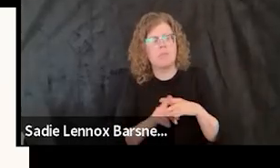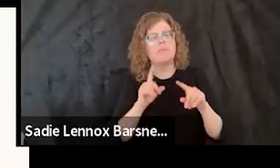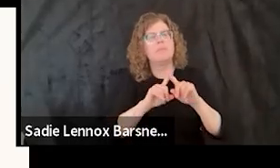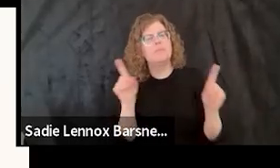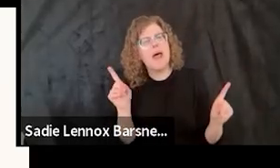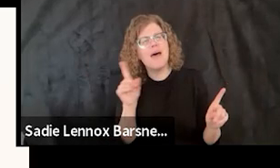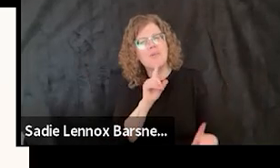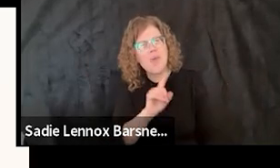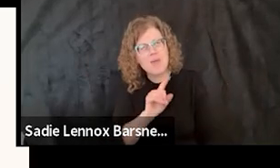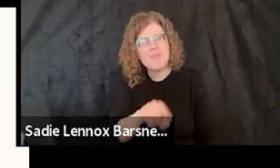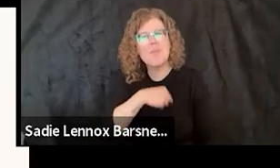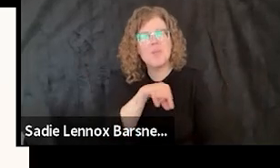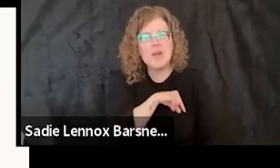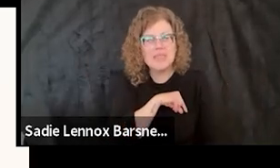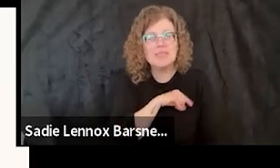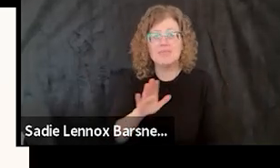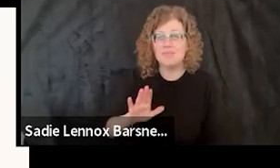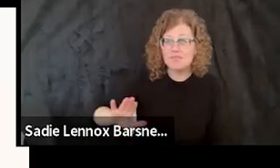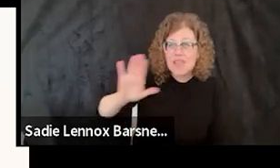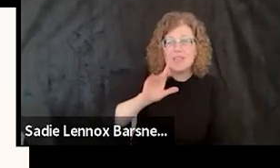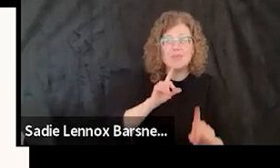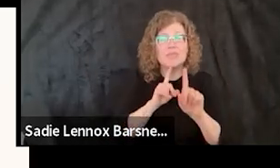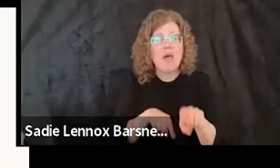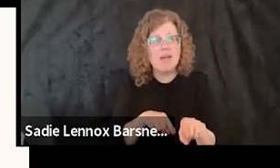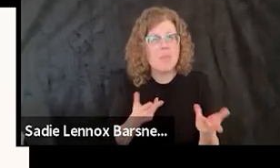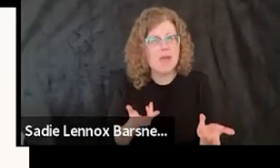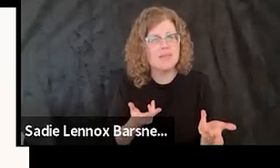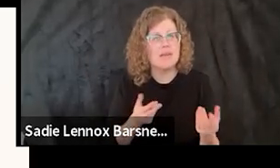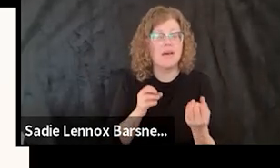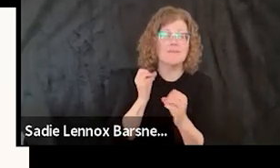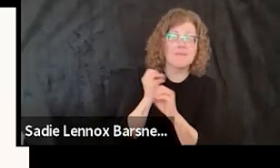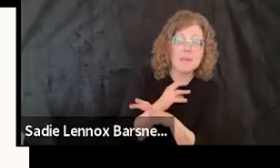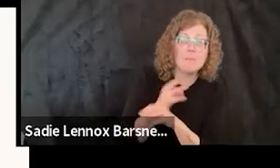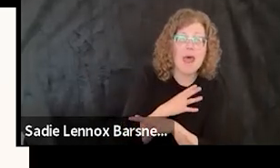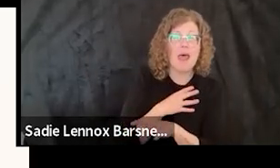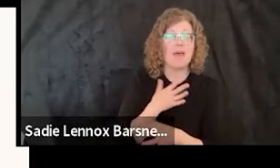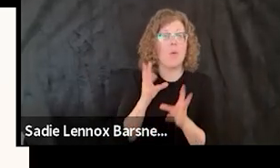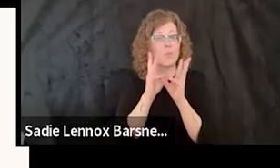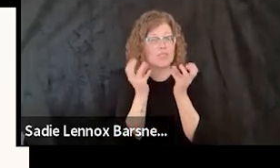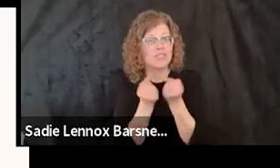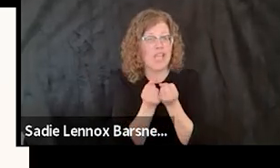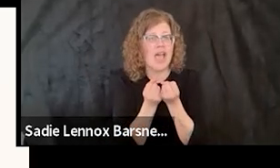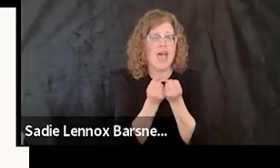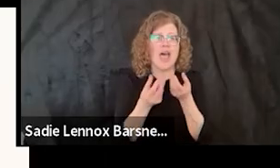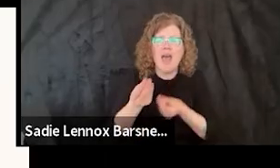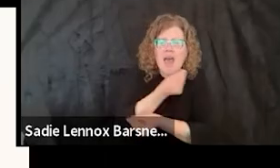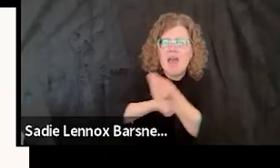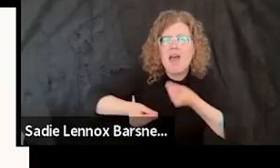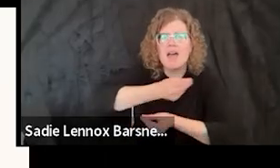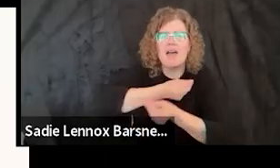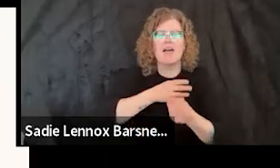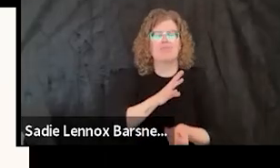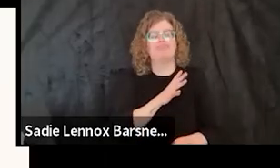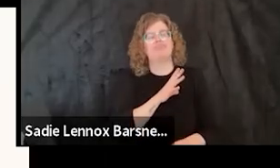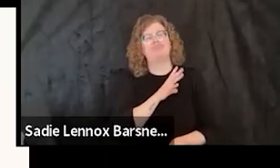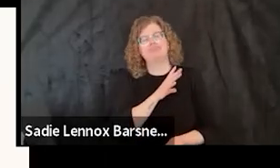audience response, feedback you receive from a workshop or mentor, or the way you felt experimenting with a new form